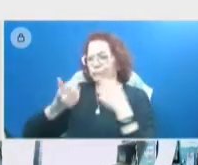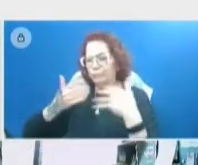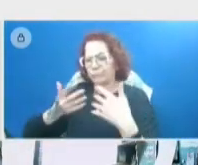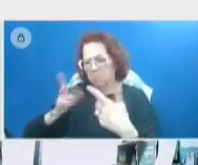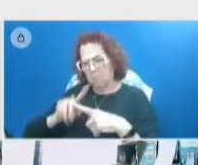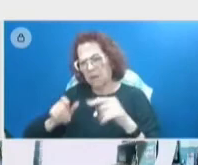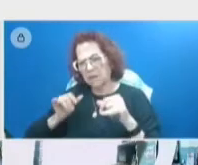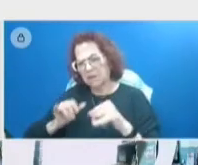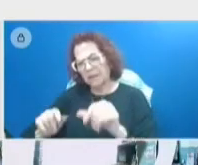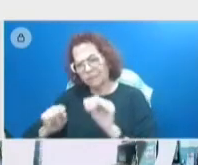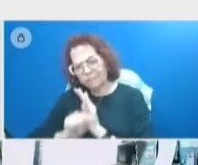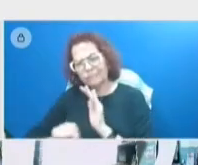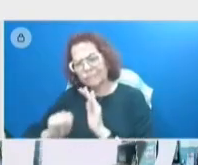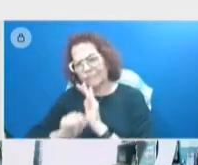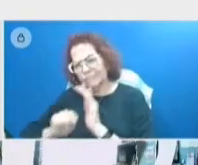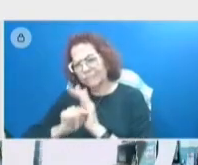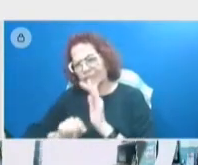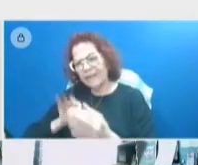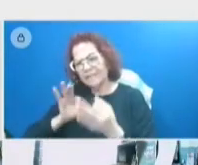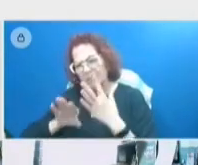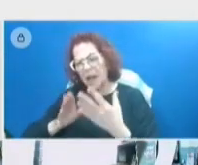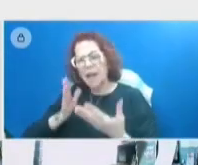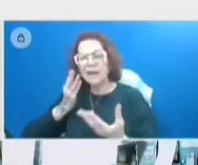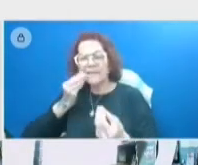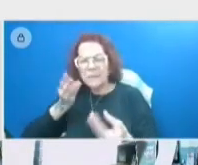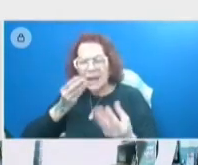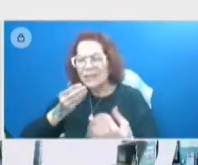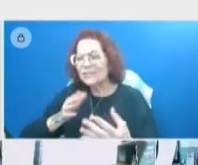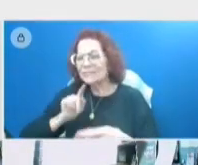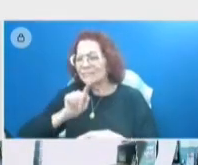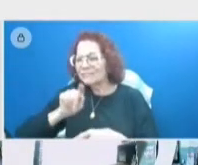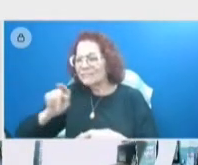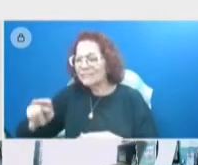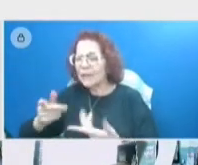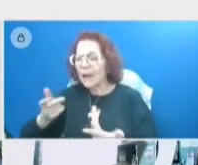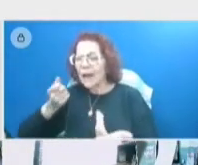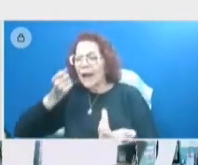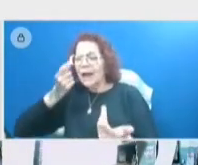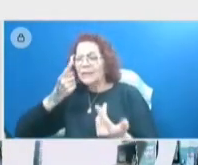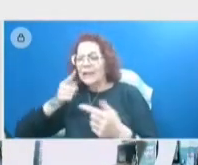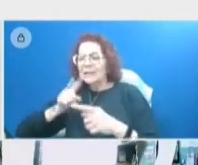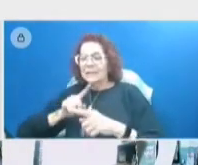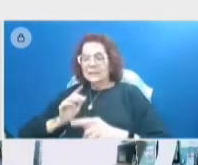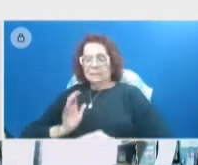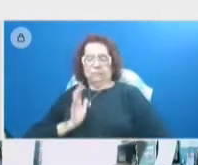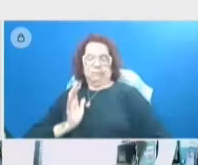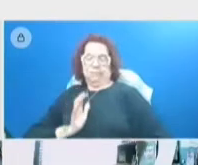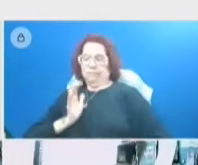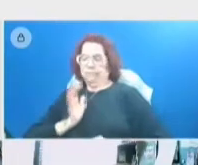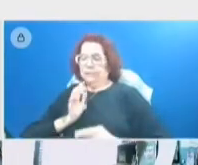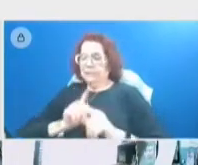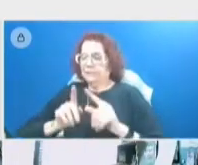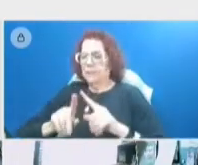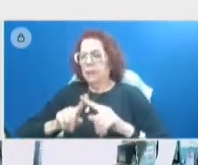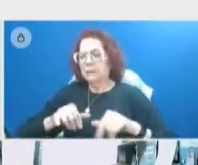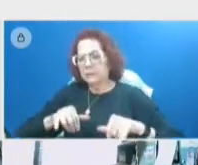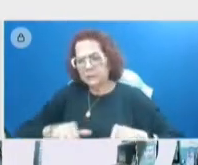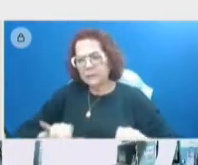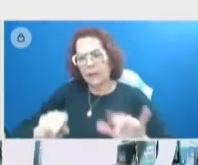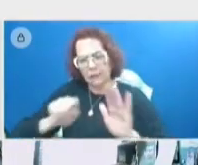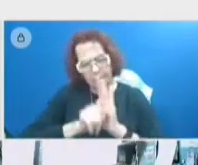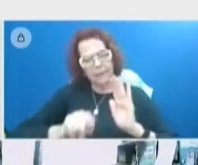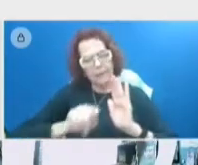for interrupting you, but I didn't want to let that pass the suggestion that that one improvement